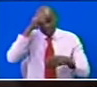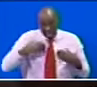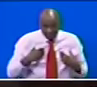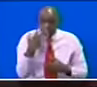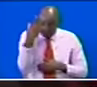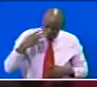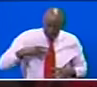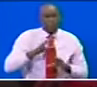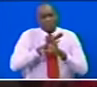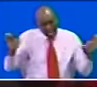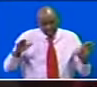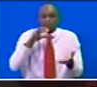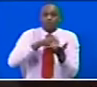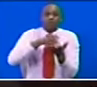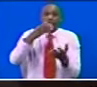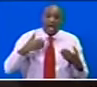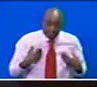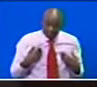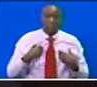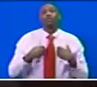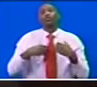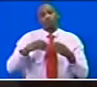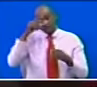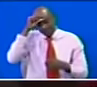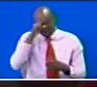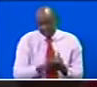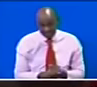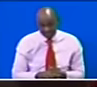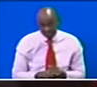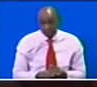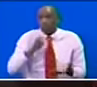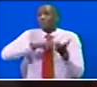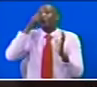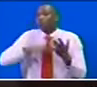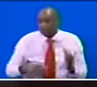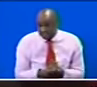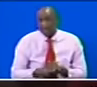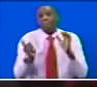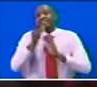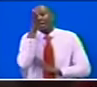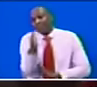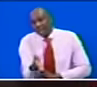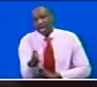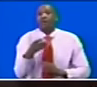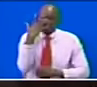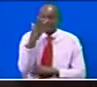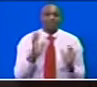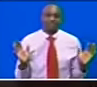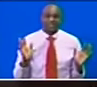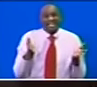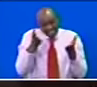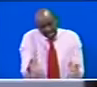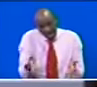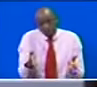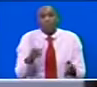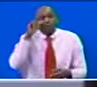watano ndio watapewa nafasi zao za kuunda serikali. Na ambayo inamaanisha hata mawaziri watu wako wale watano. Je, mpwani